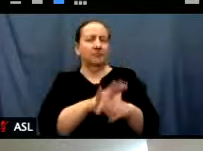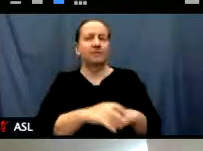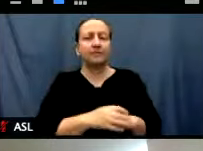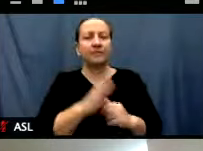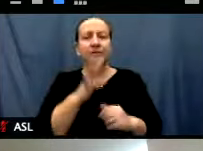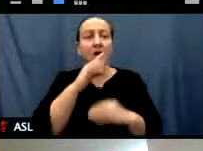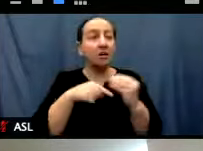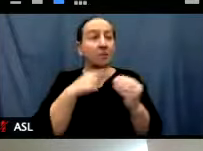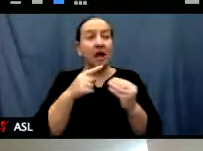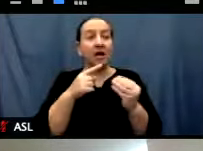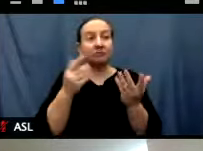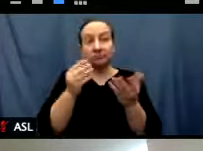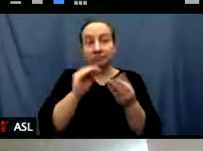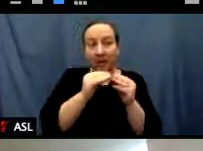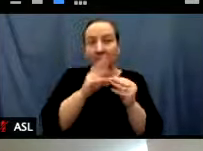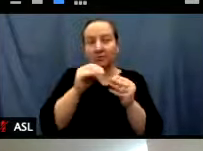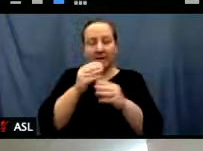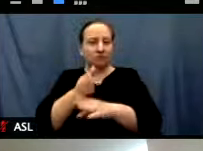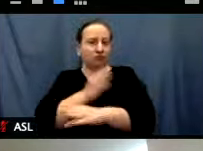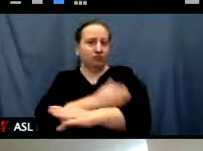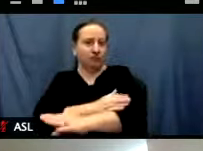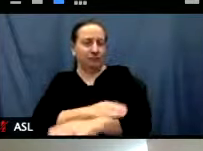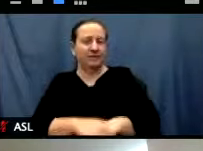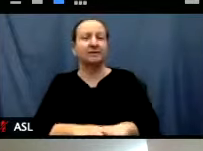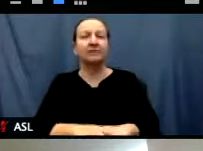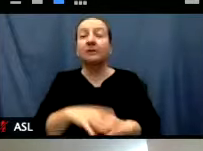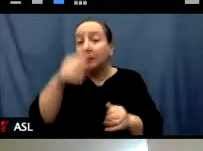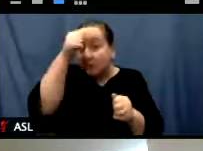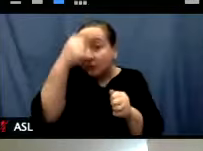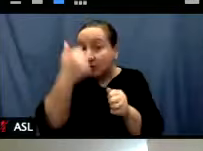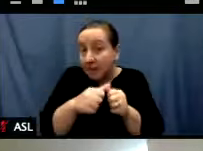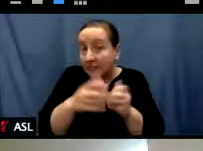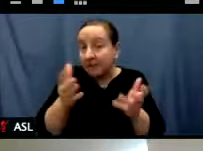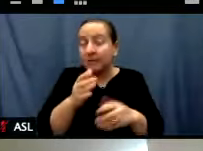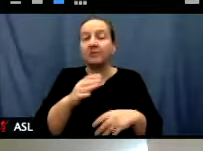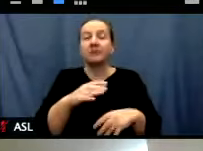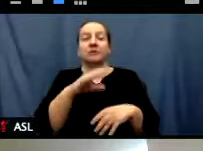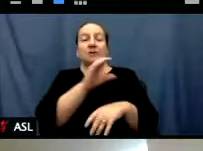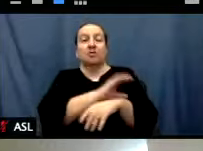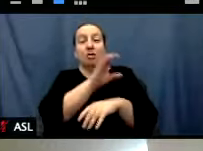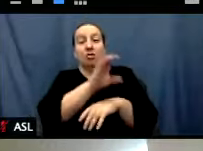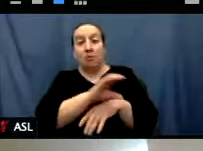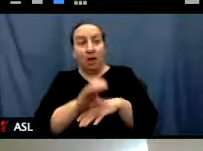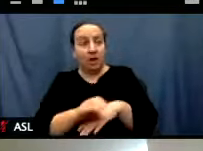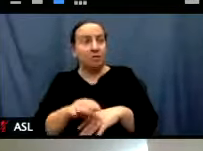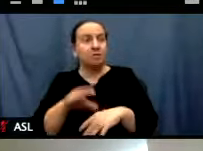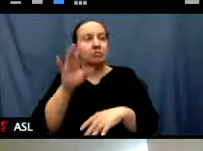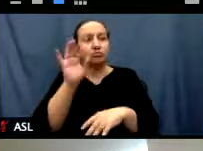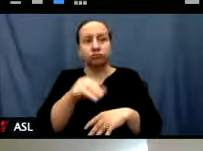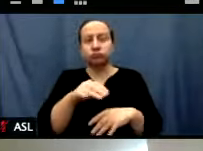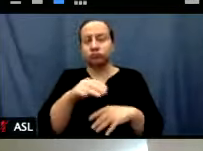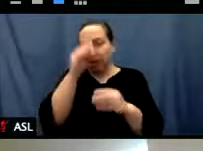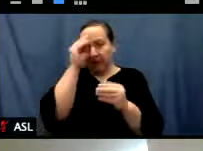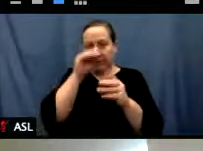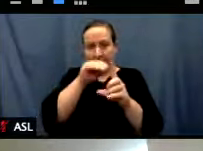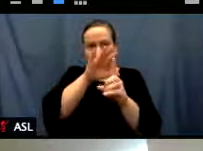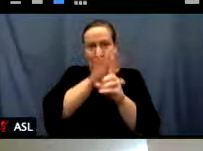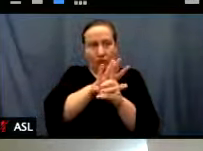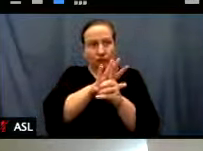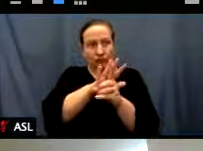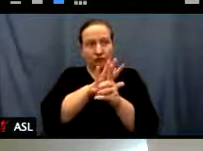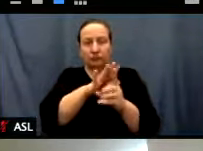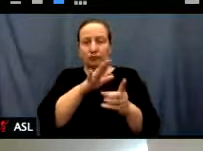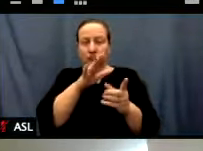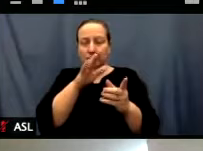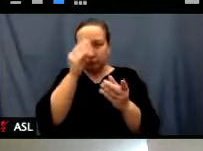improvements. A reminder, Colorado exposure notifications is a privacy-forward opt-in